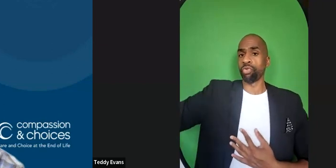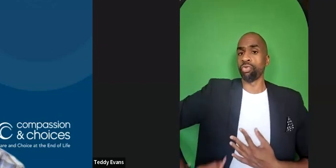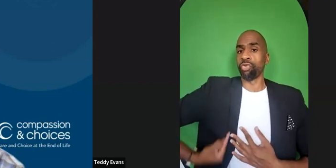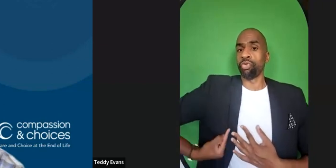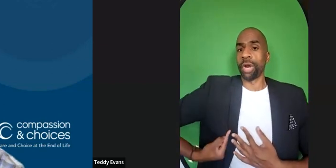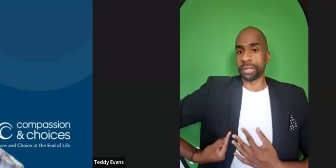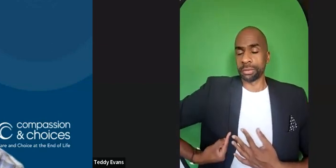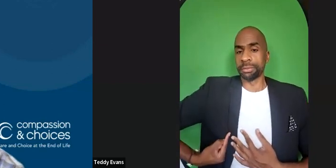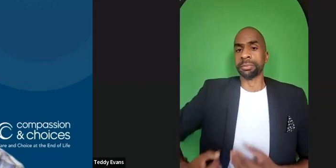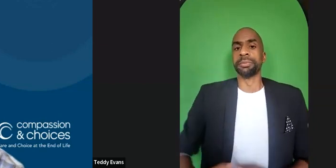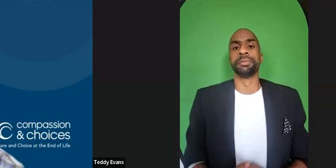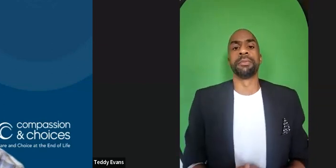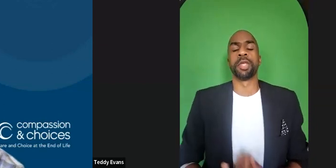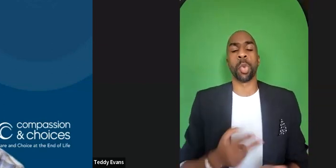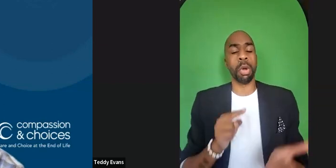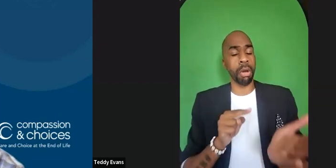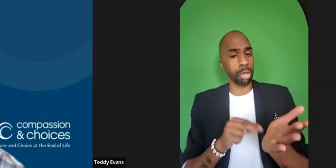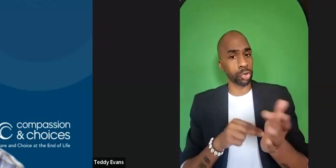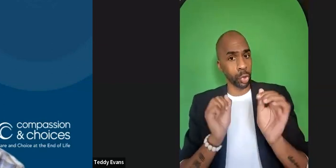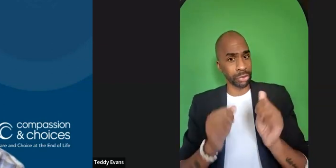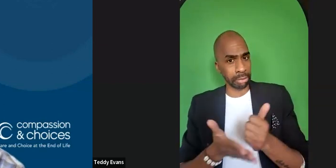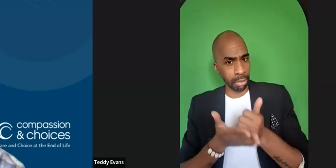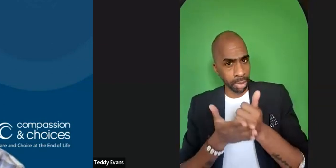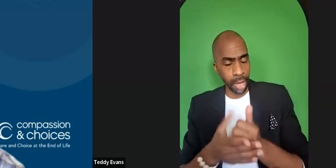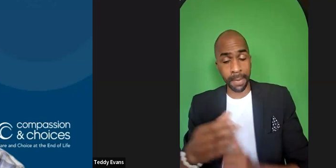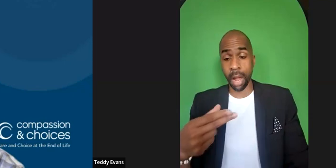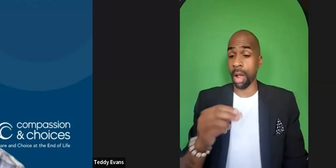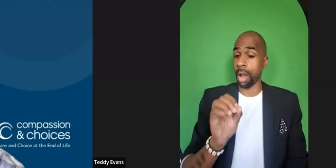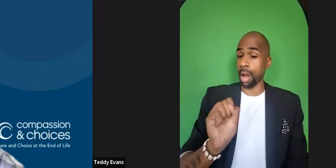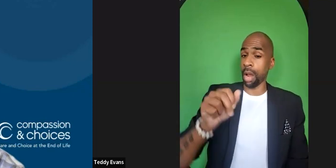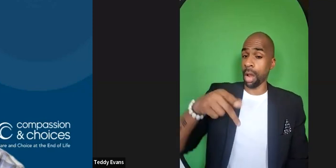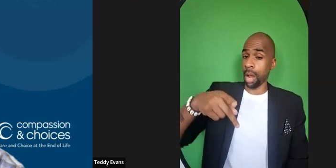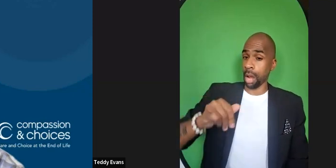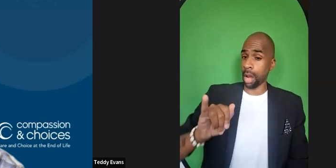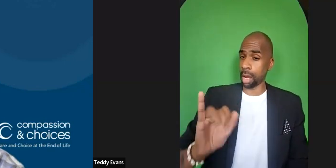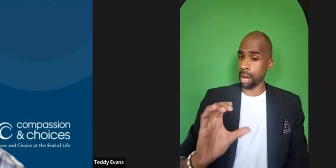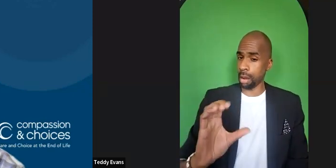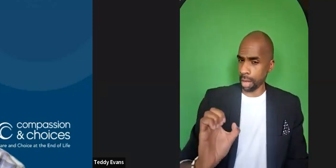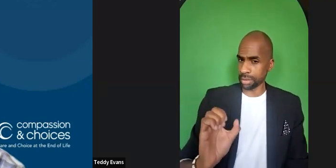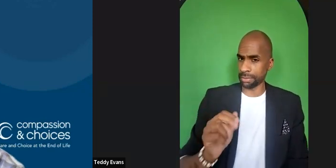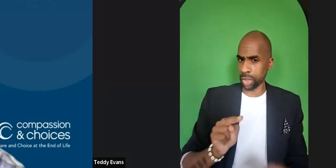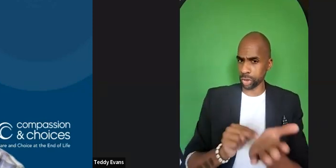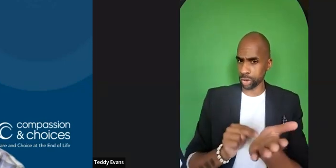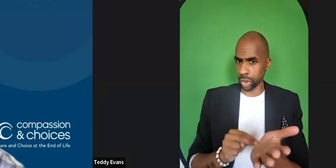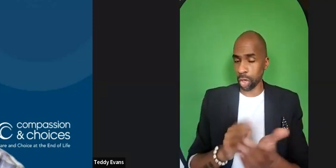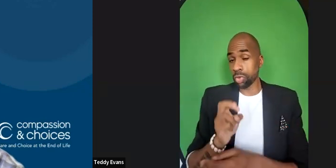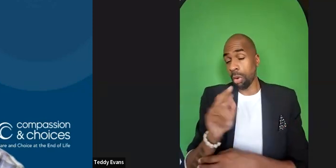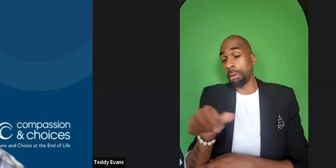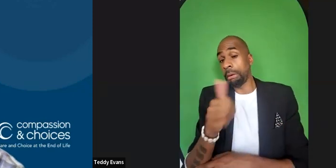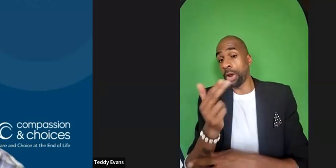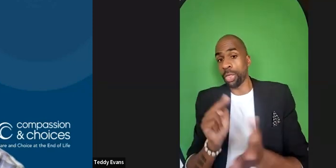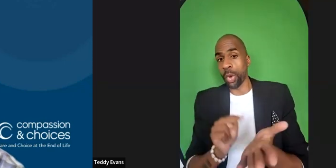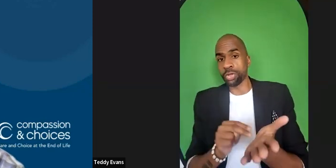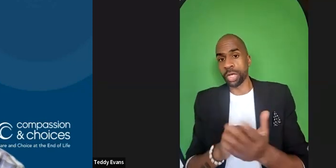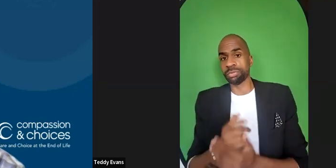generally something that a nurse can do, whether that's a hospice nurse or another nurse, and in order to have another route